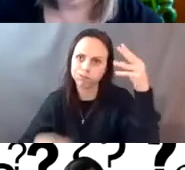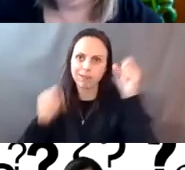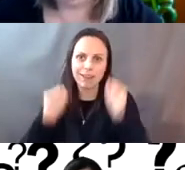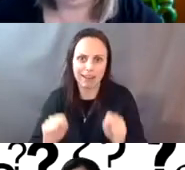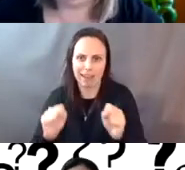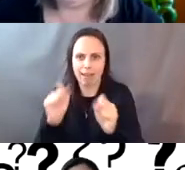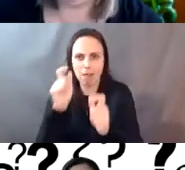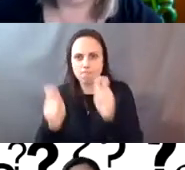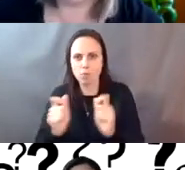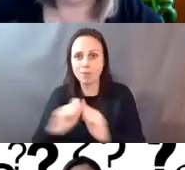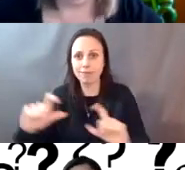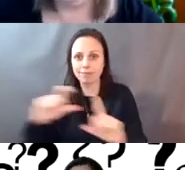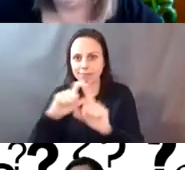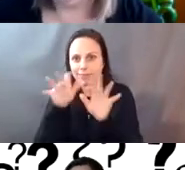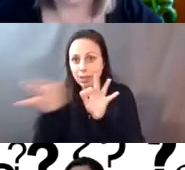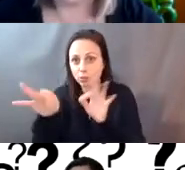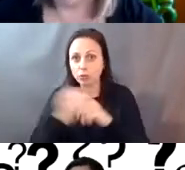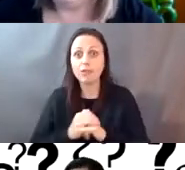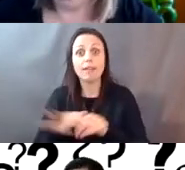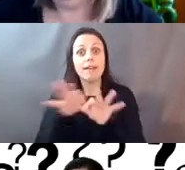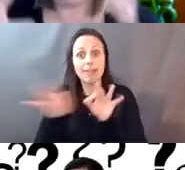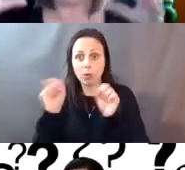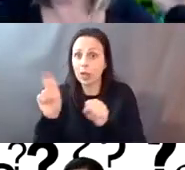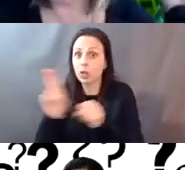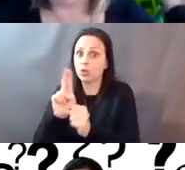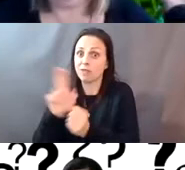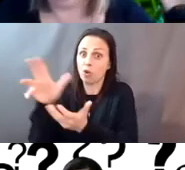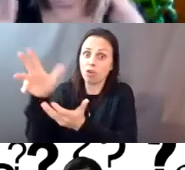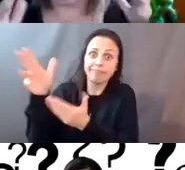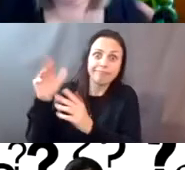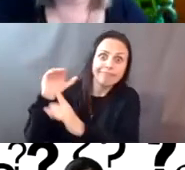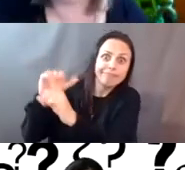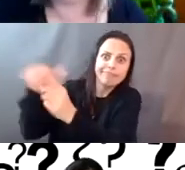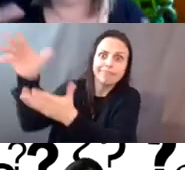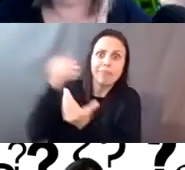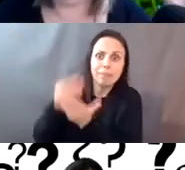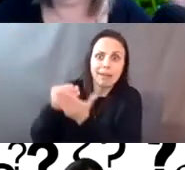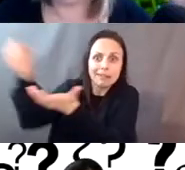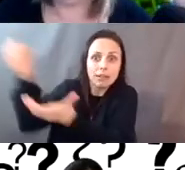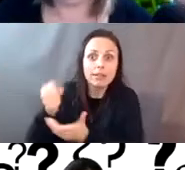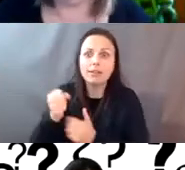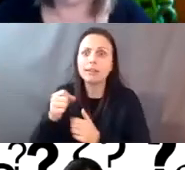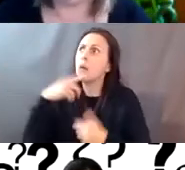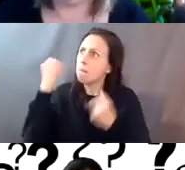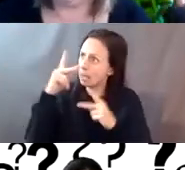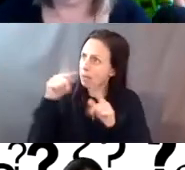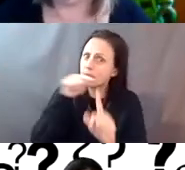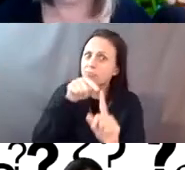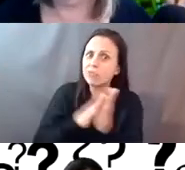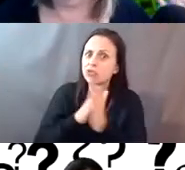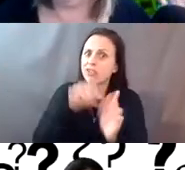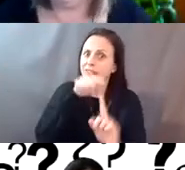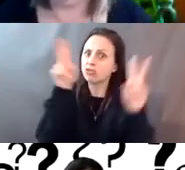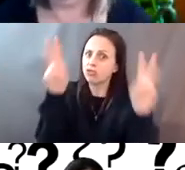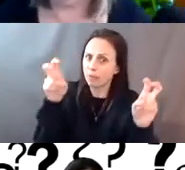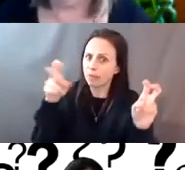language. You can use it to attract funding. If you got, you can say, hey, there's a lot of people that are interested in this particular topic, and I'm going to